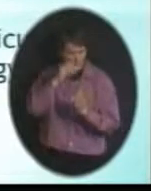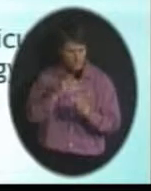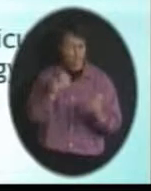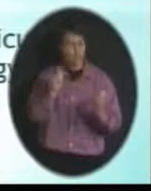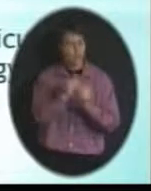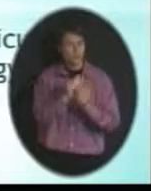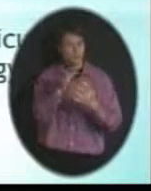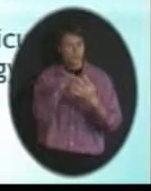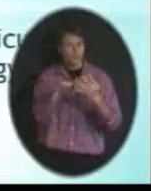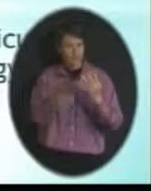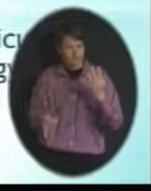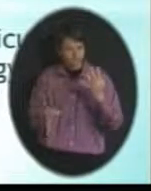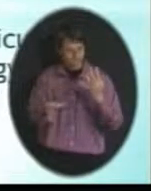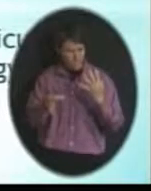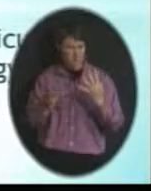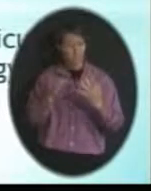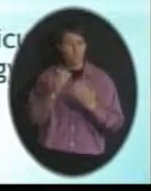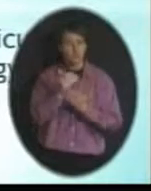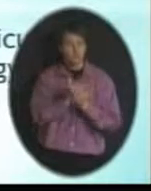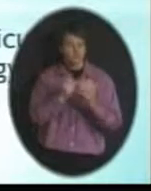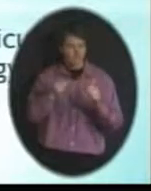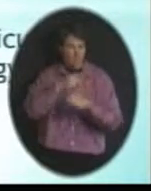course choices for the first time.